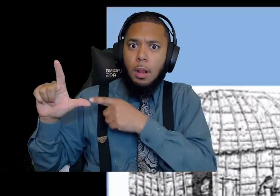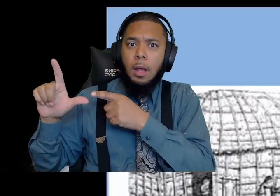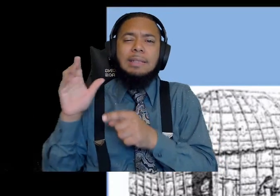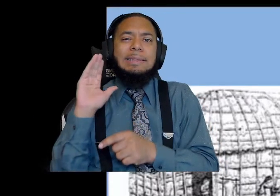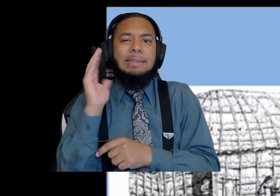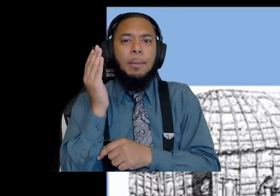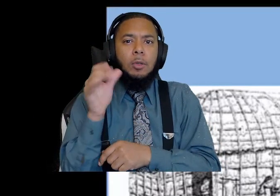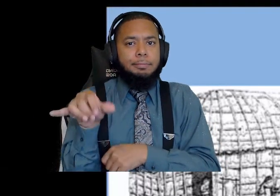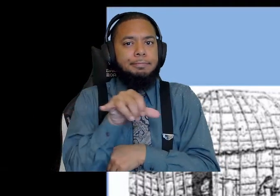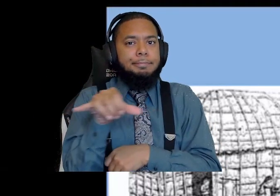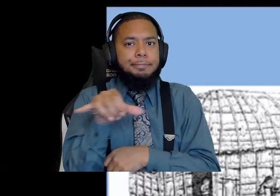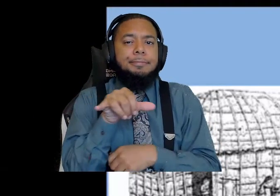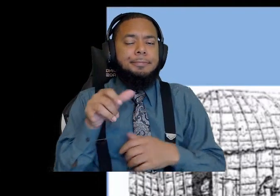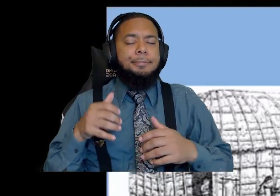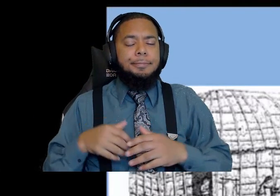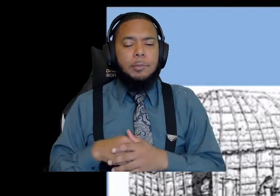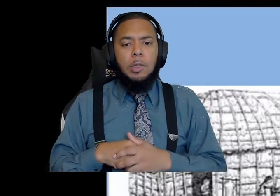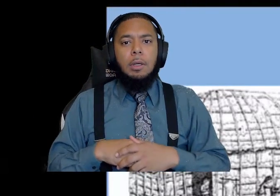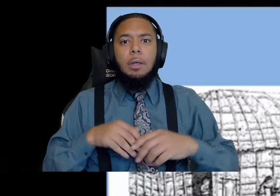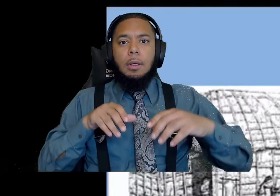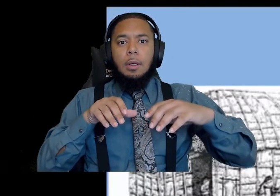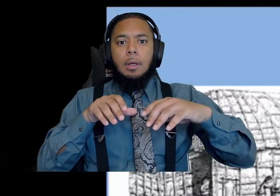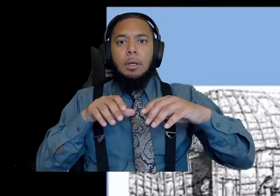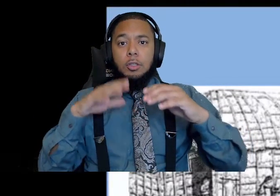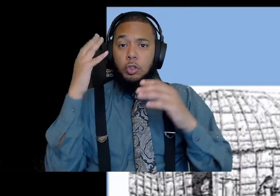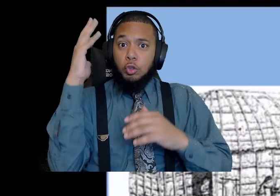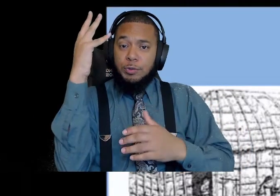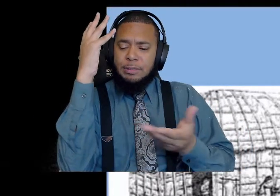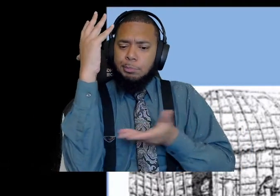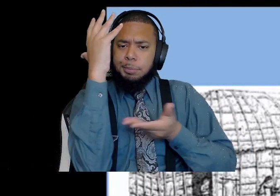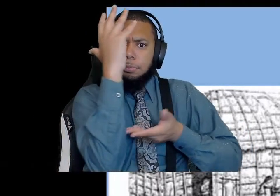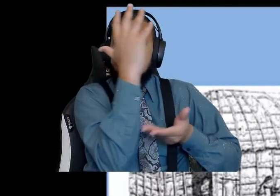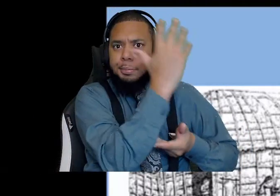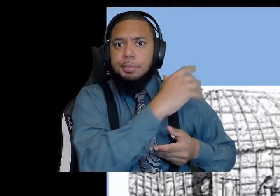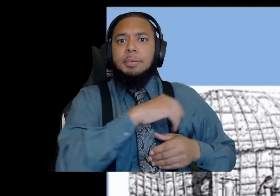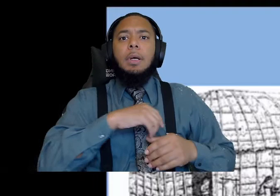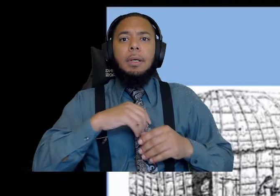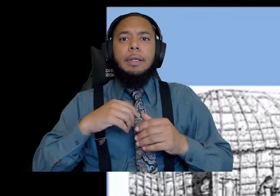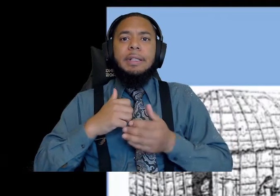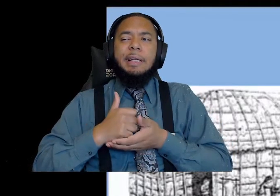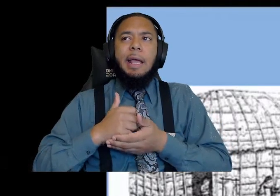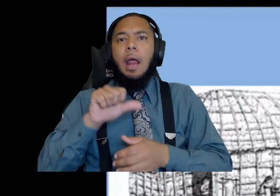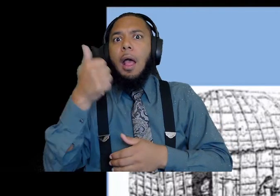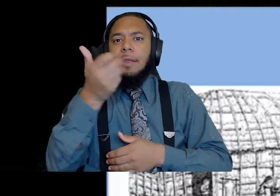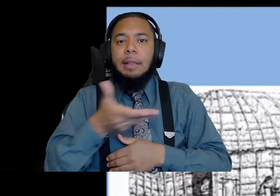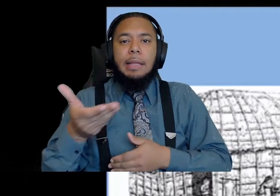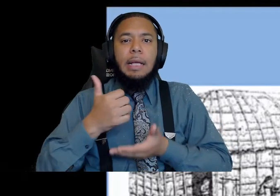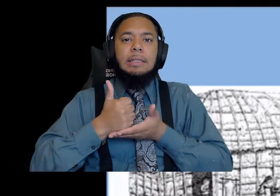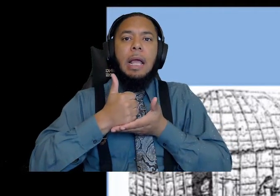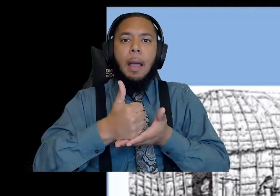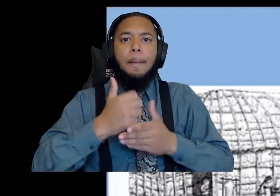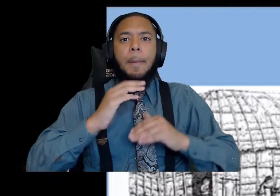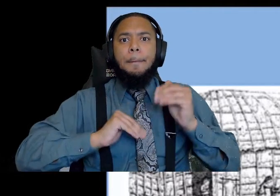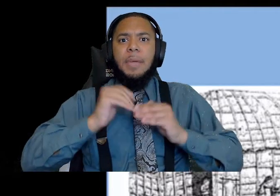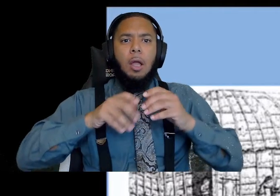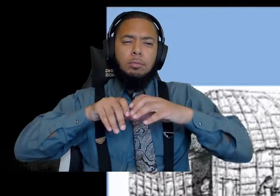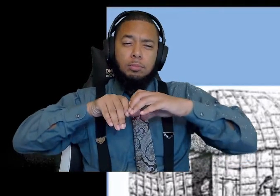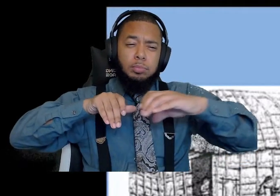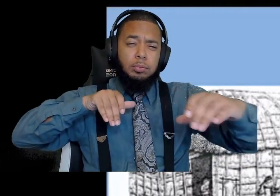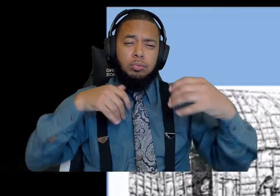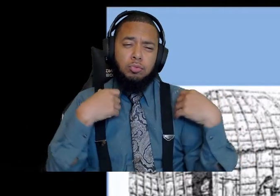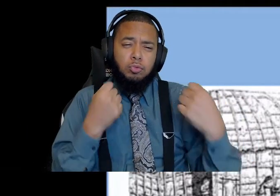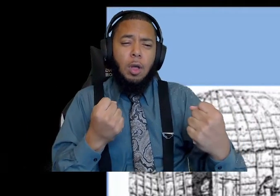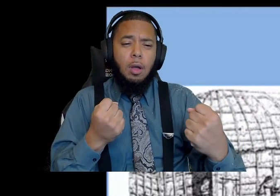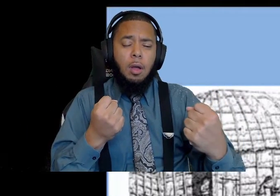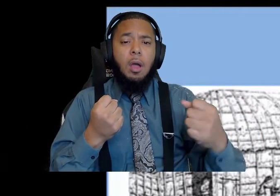country. The Iroquois were able to use all the trees and those natural resources around them to build these strong, sturdy homes.